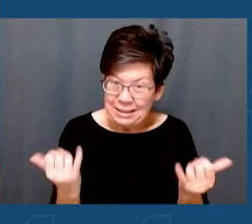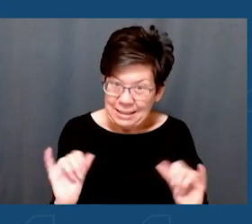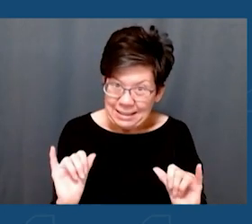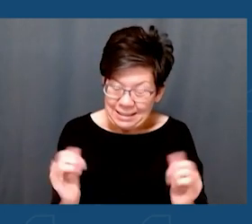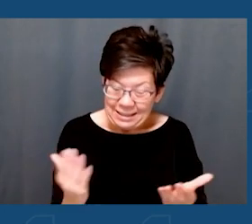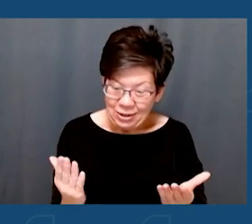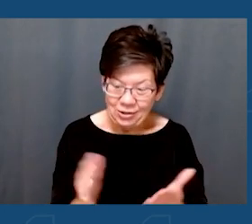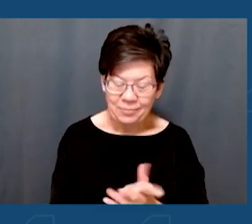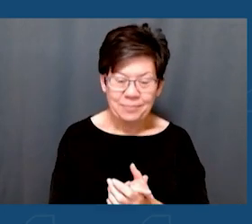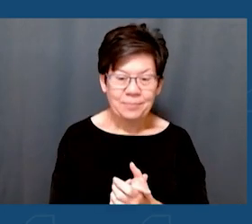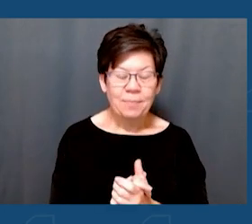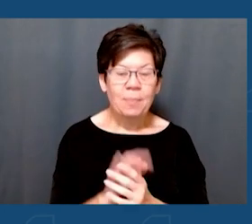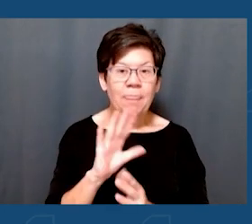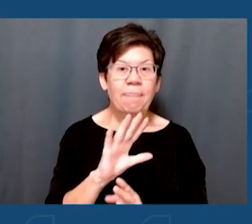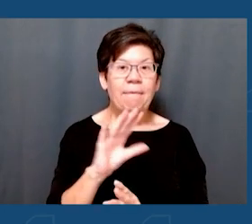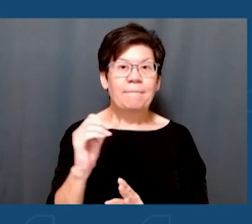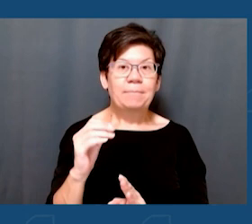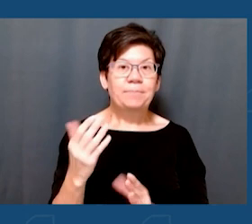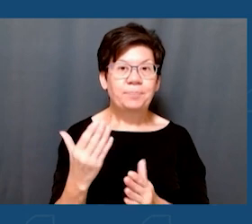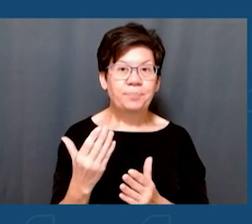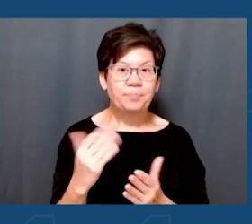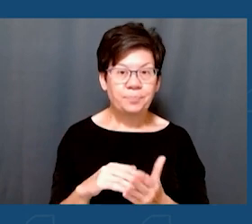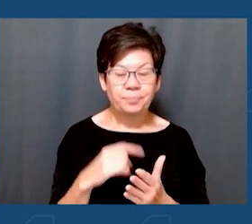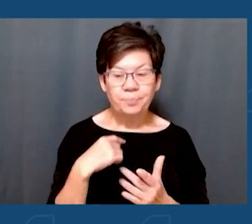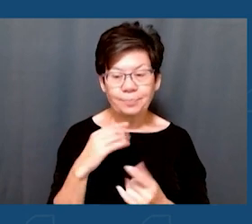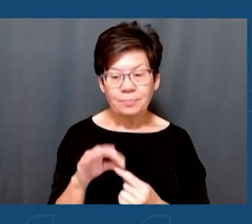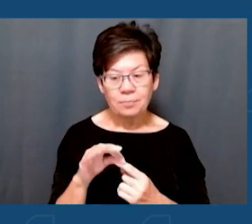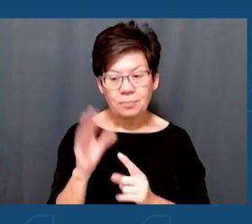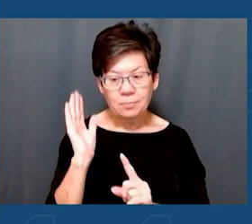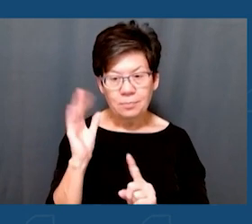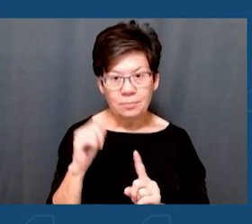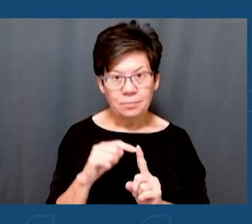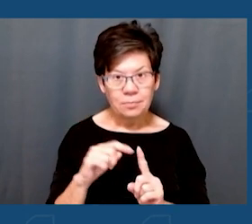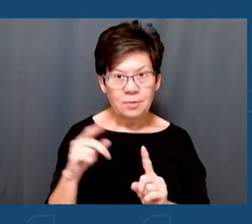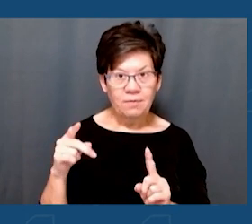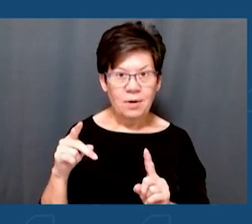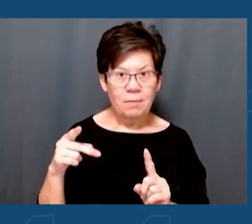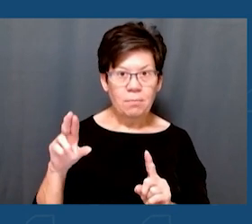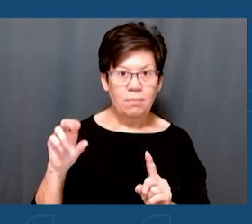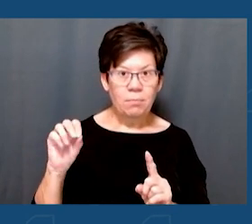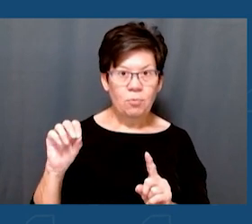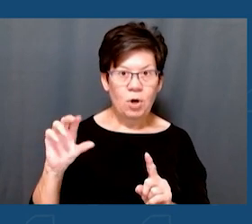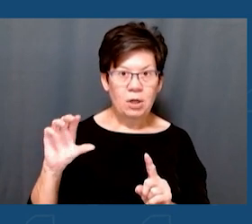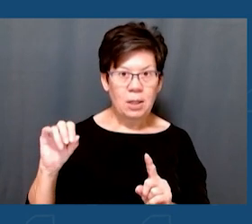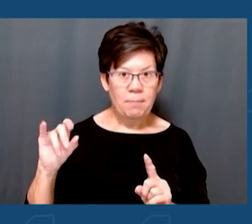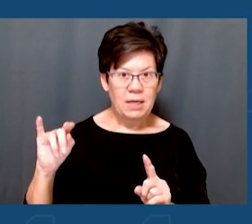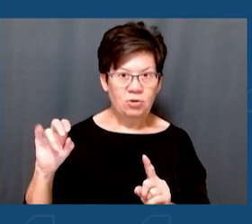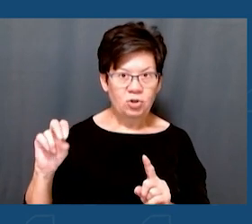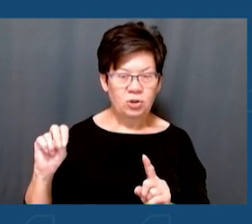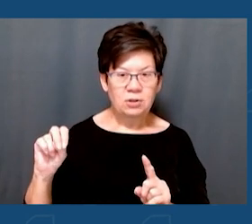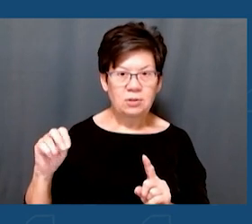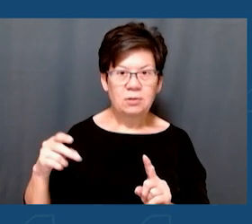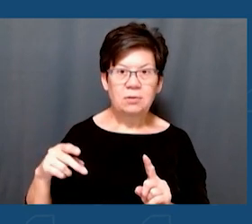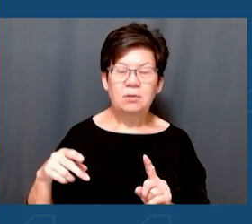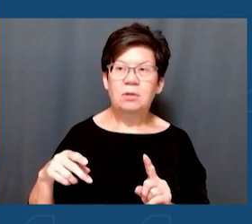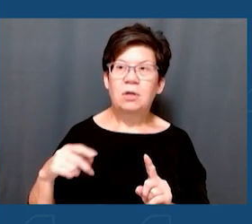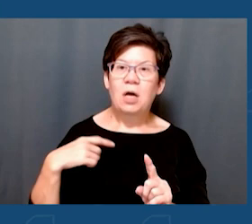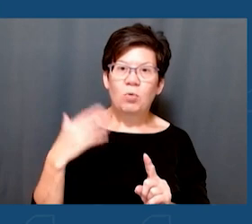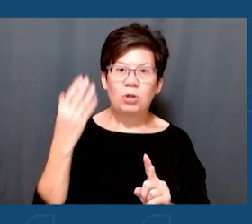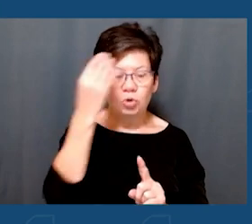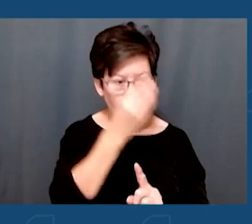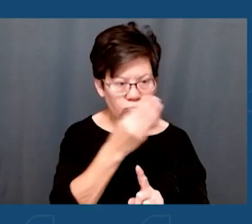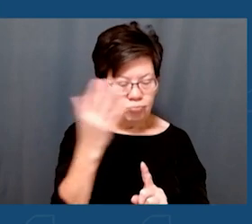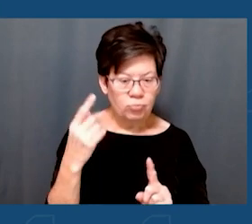this opportunity to make a special presentation of a proclamation to somebody who has been exceptional